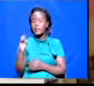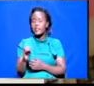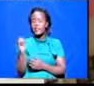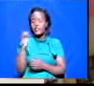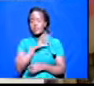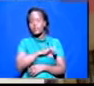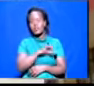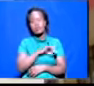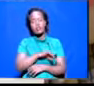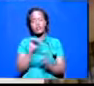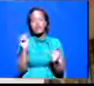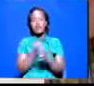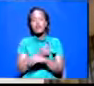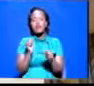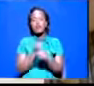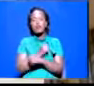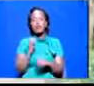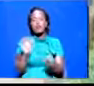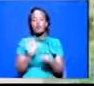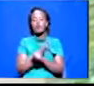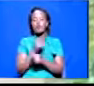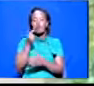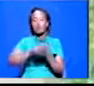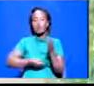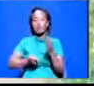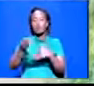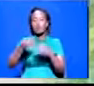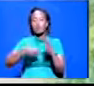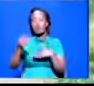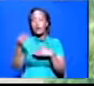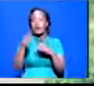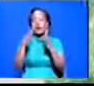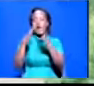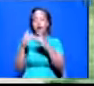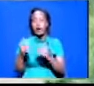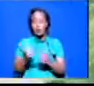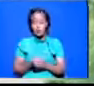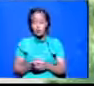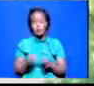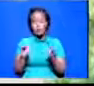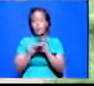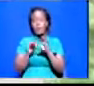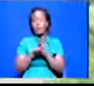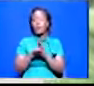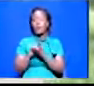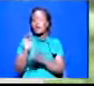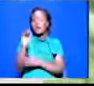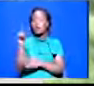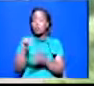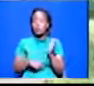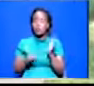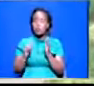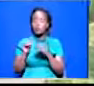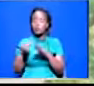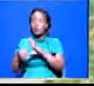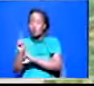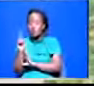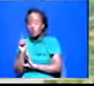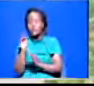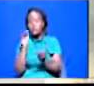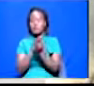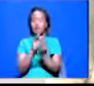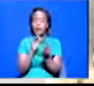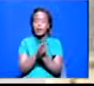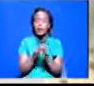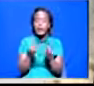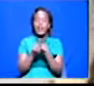the entire cost of buying a house. Members are required to approach the bank to access a credit facility to